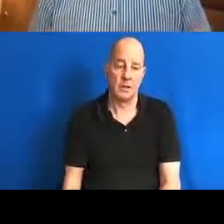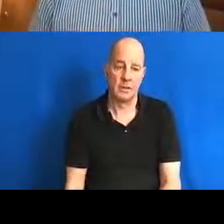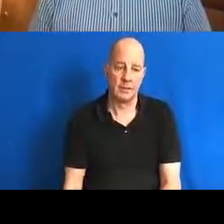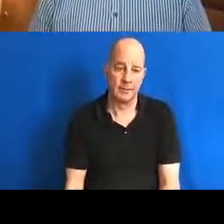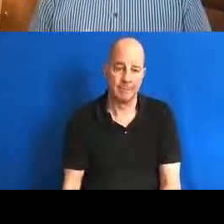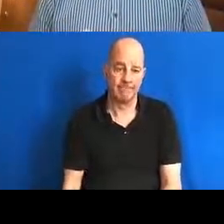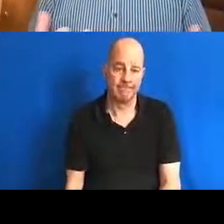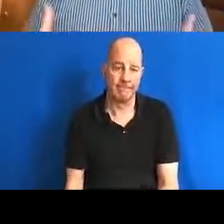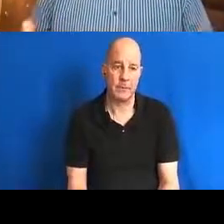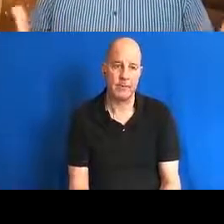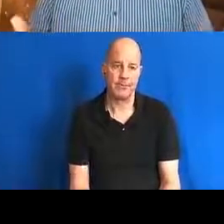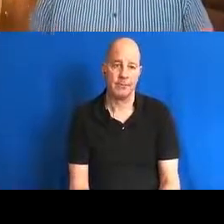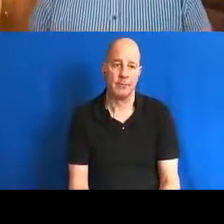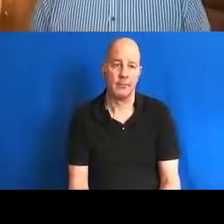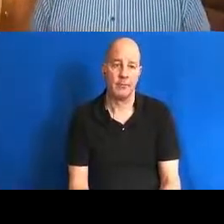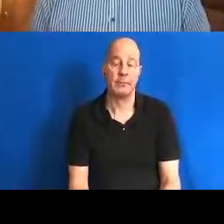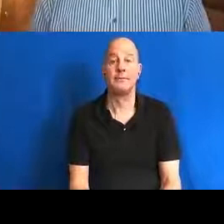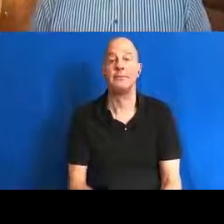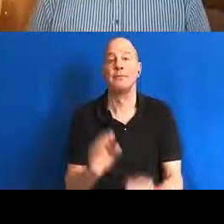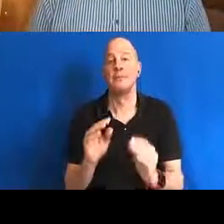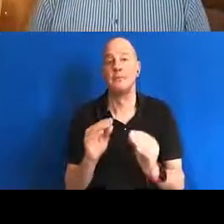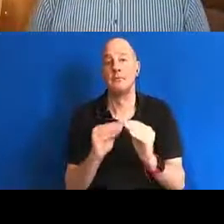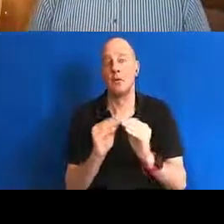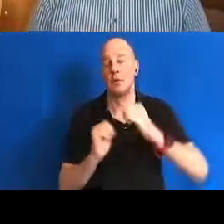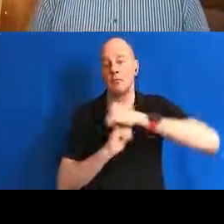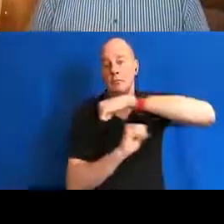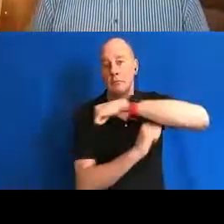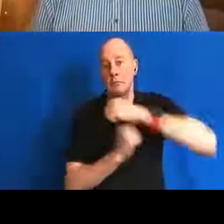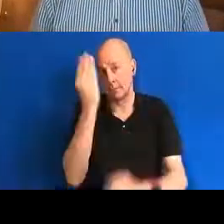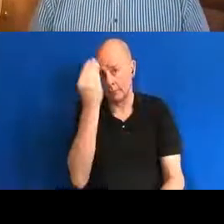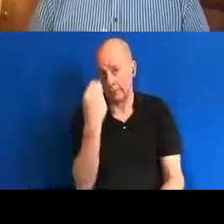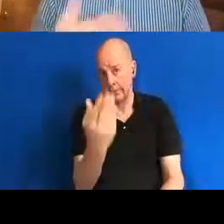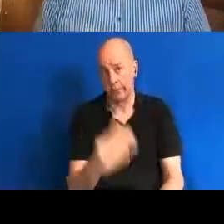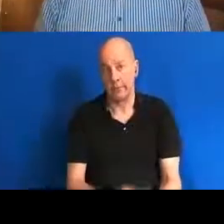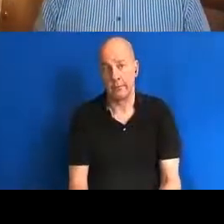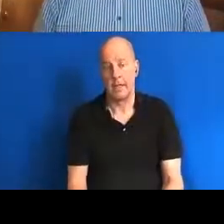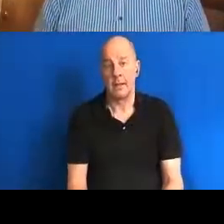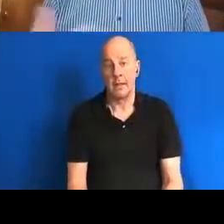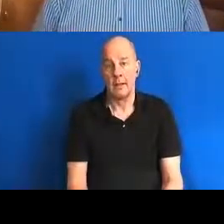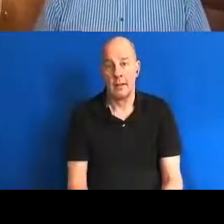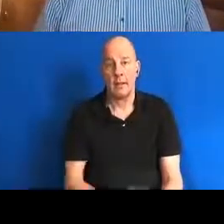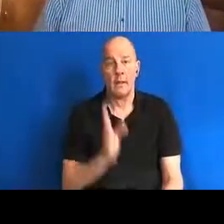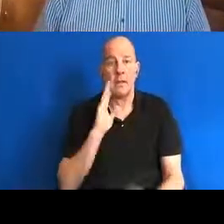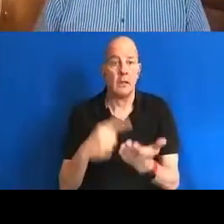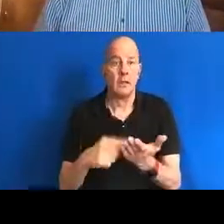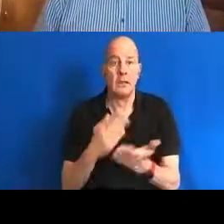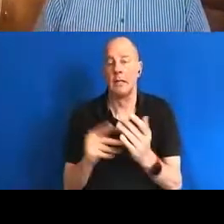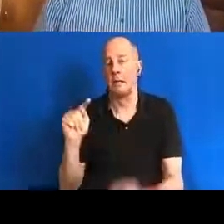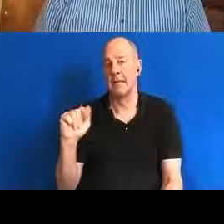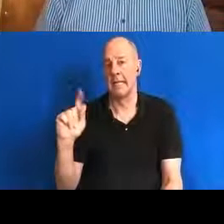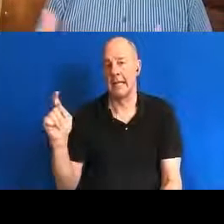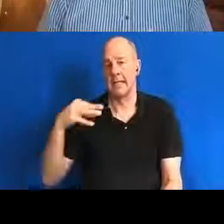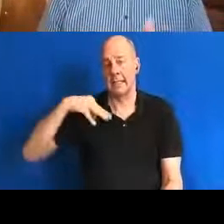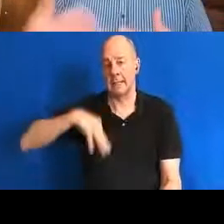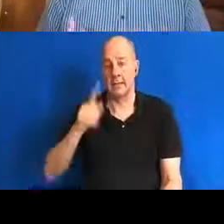Another piece of foundational sort of information is that we're going to be talking about some tax benefits for cooperatives.